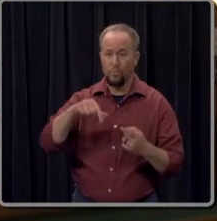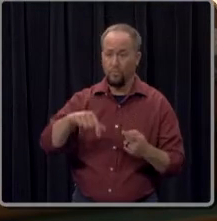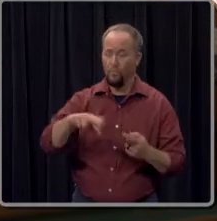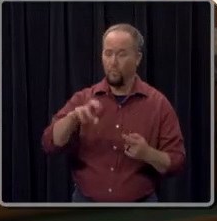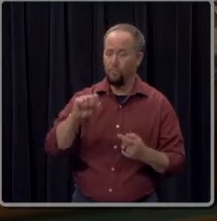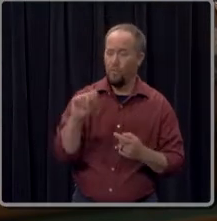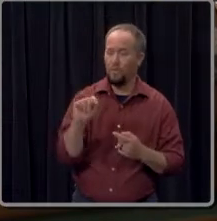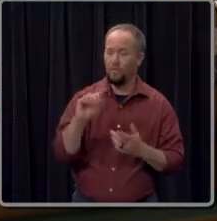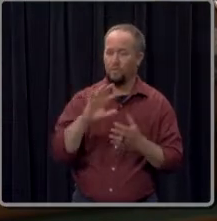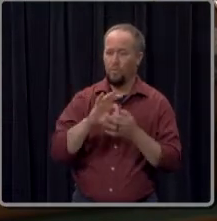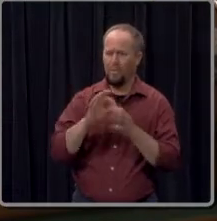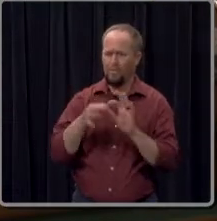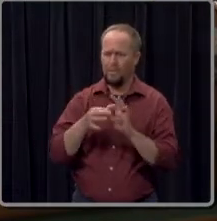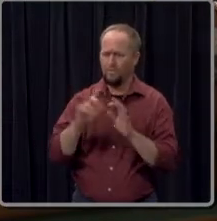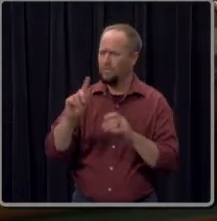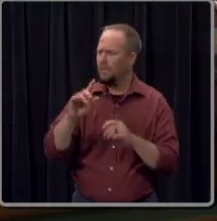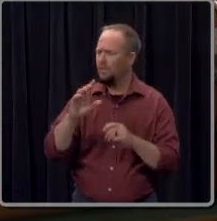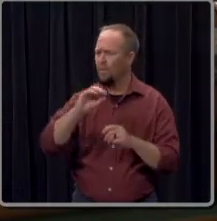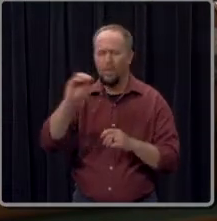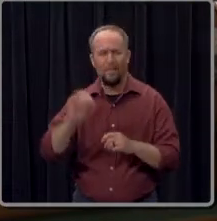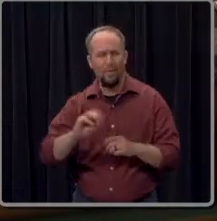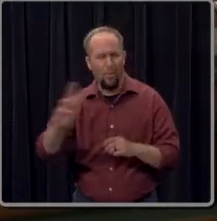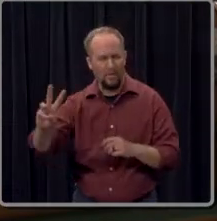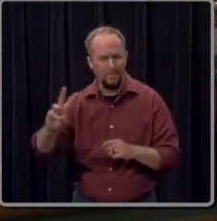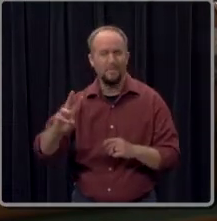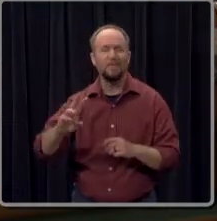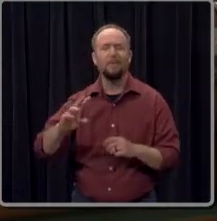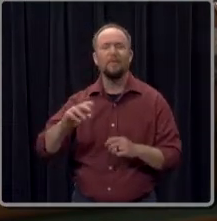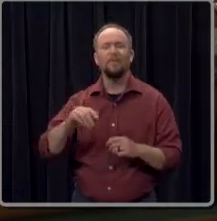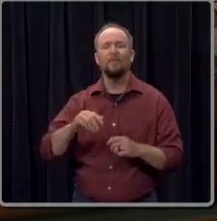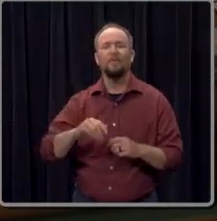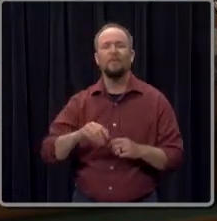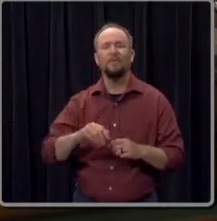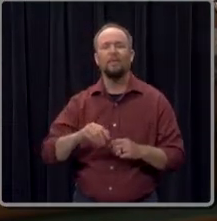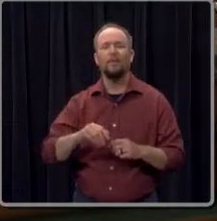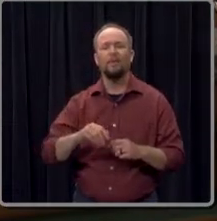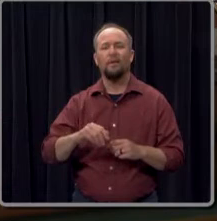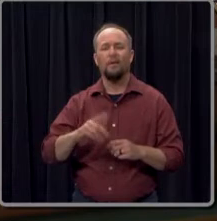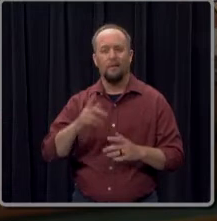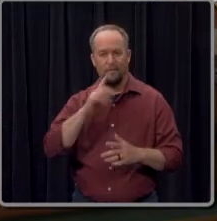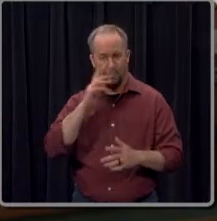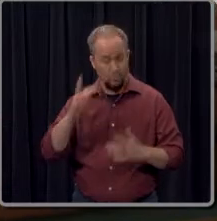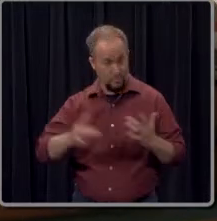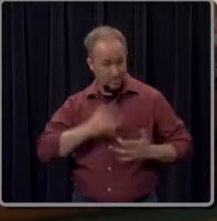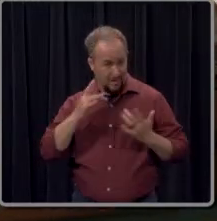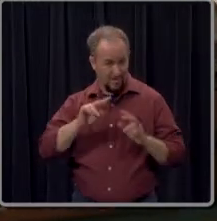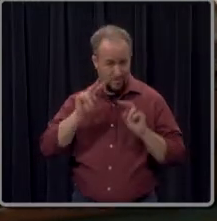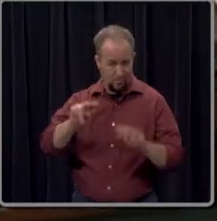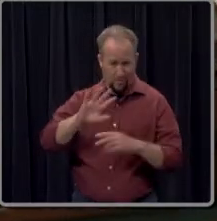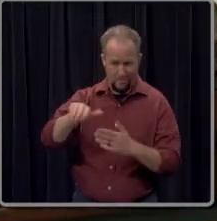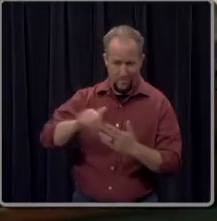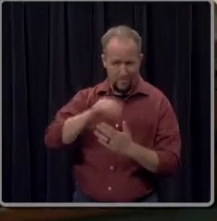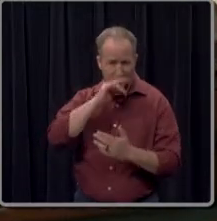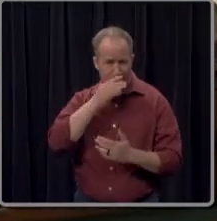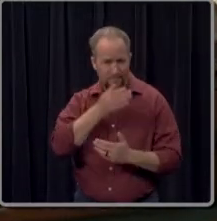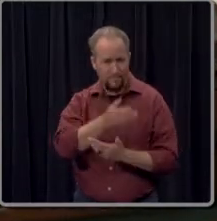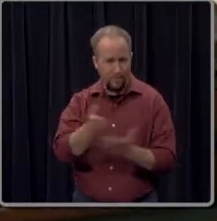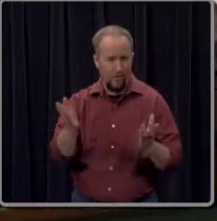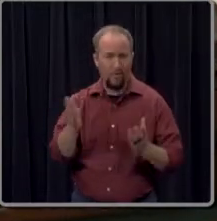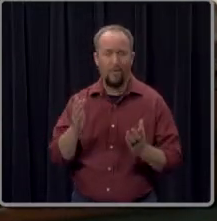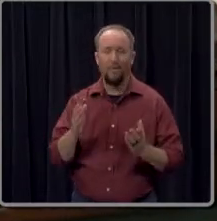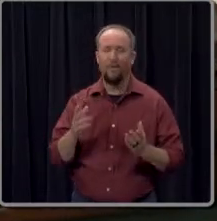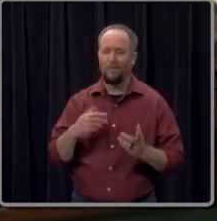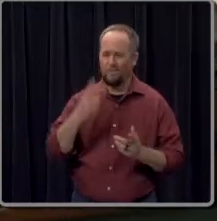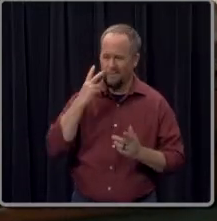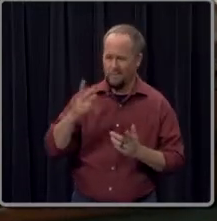at, where was that, Olathe West. It was exciting to watch all the kids out there and